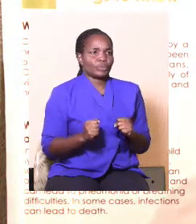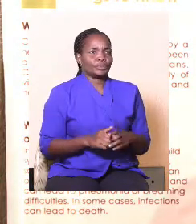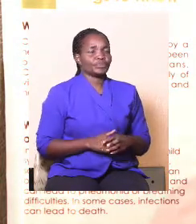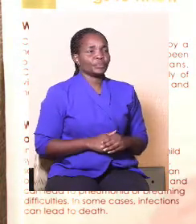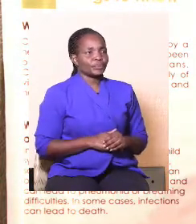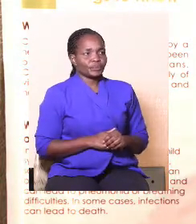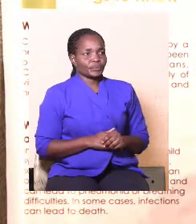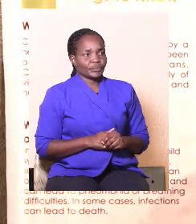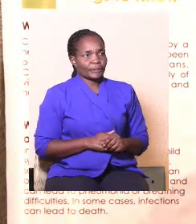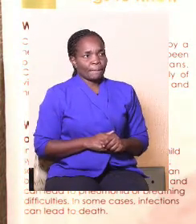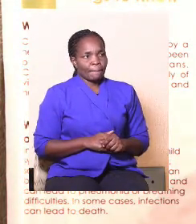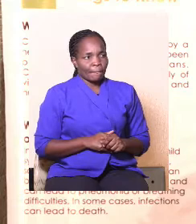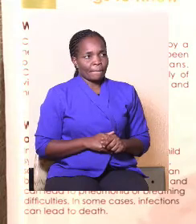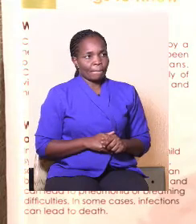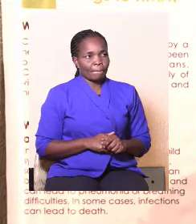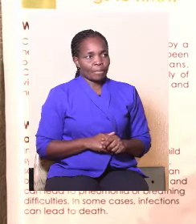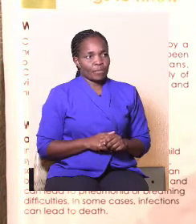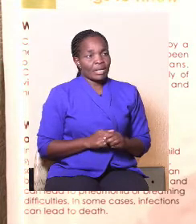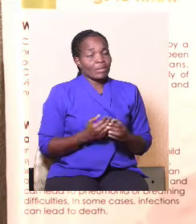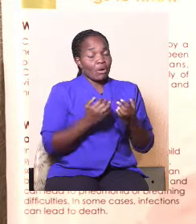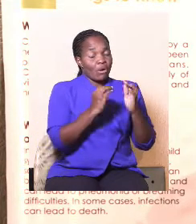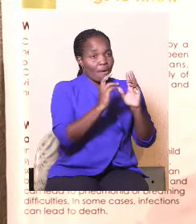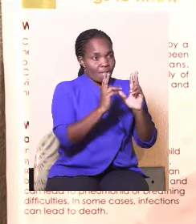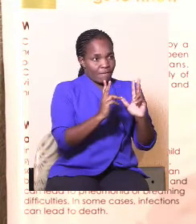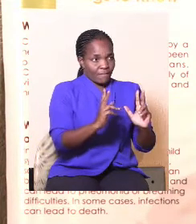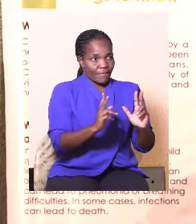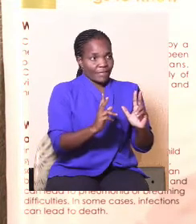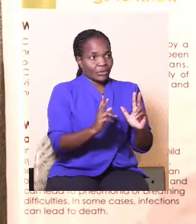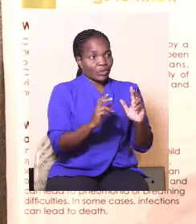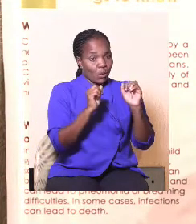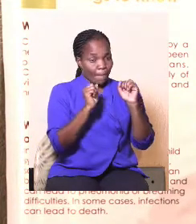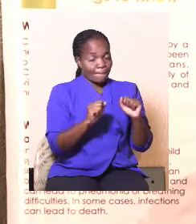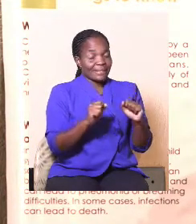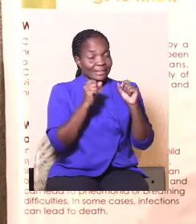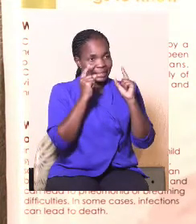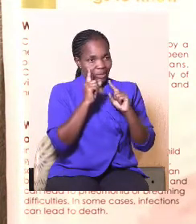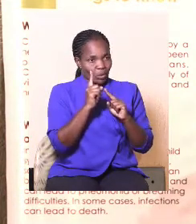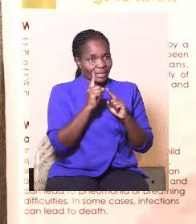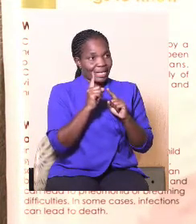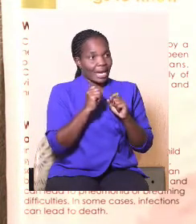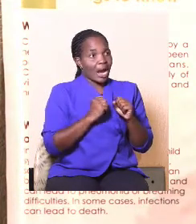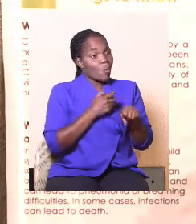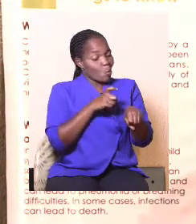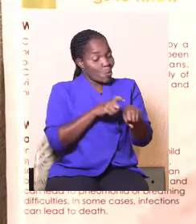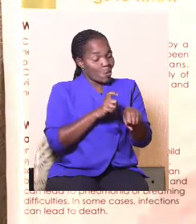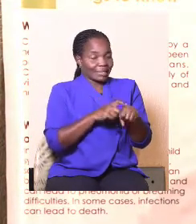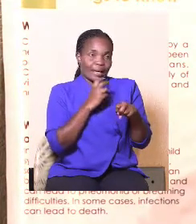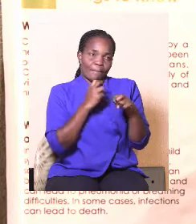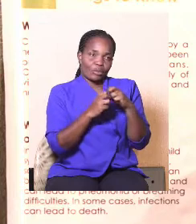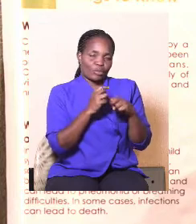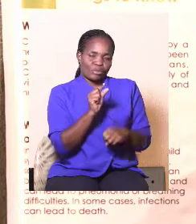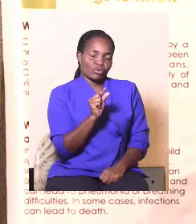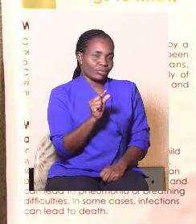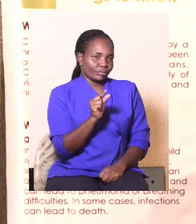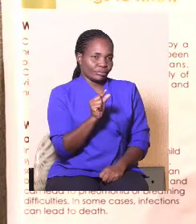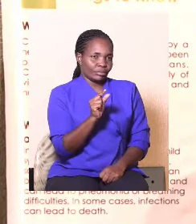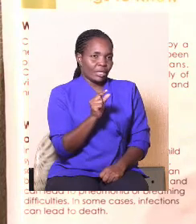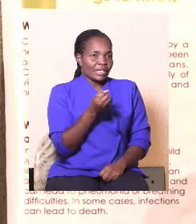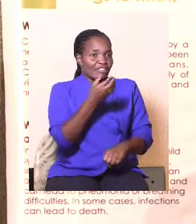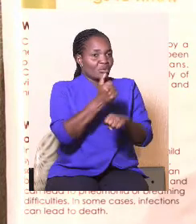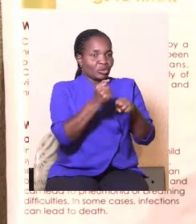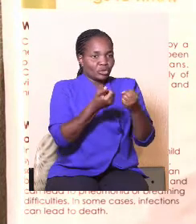if the nation and the public can just bear with us there, that speed has been very, very critical in this process to